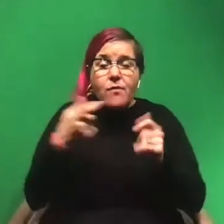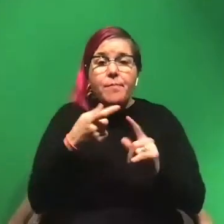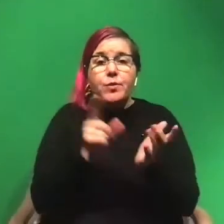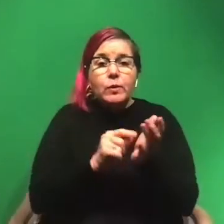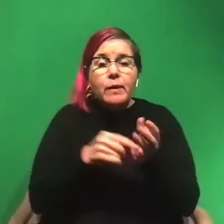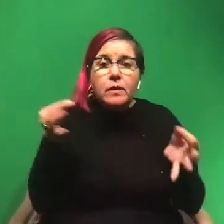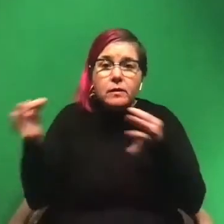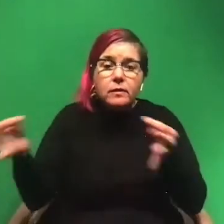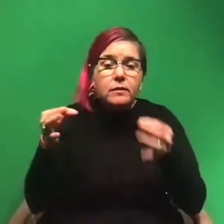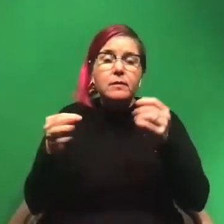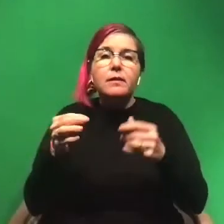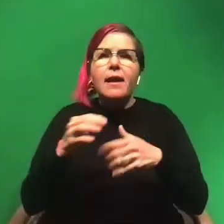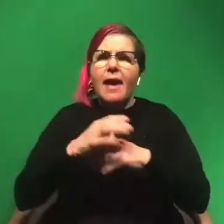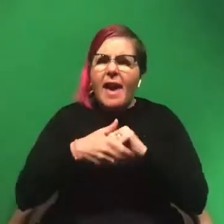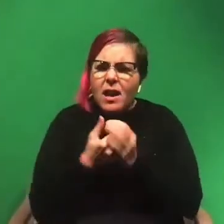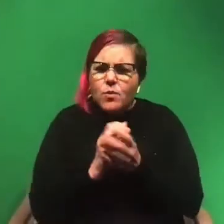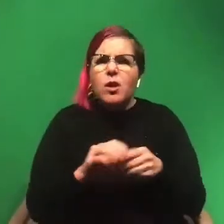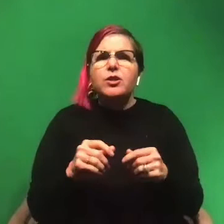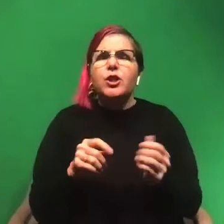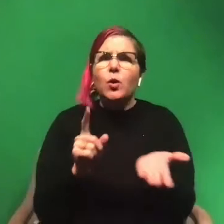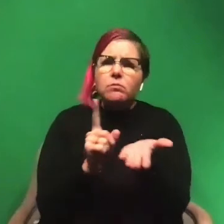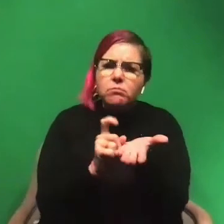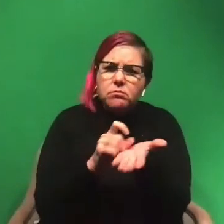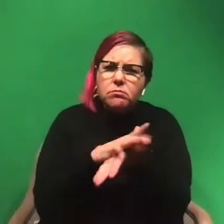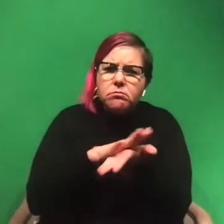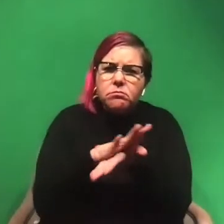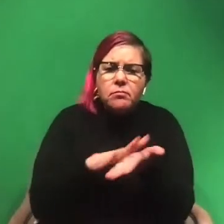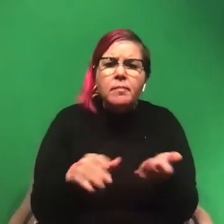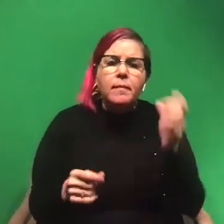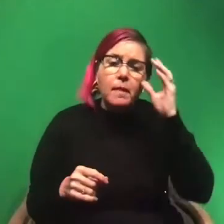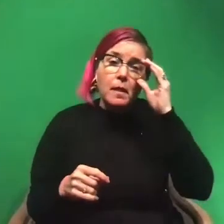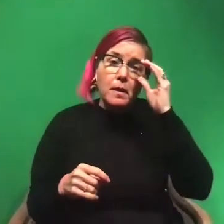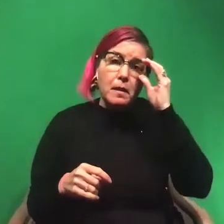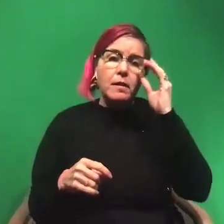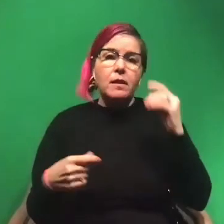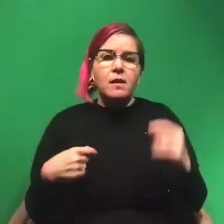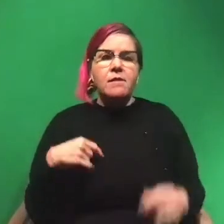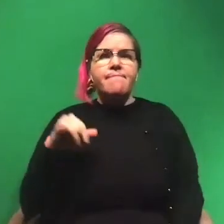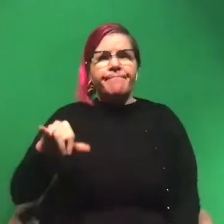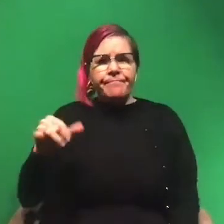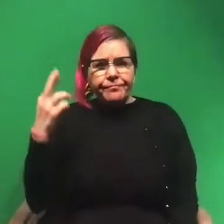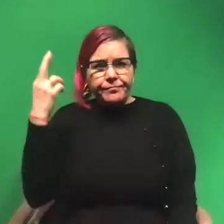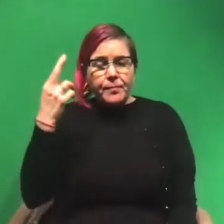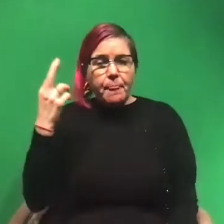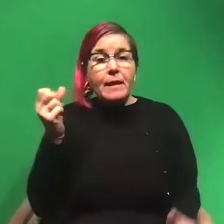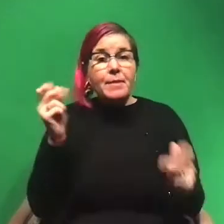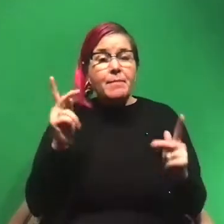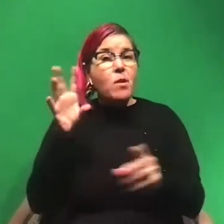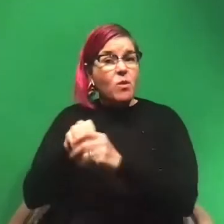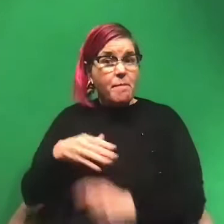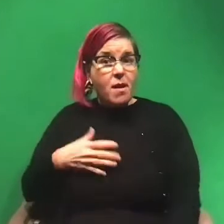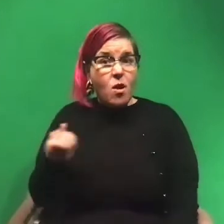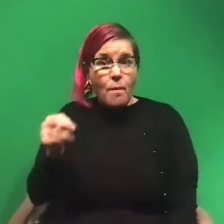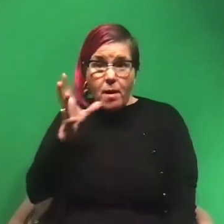example, like hand washing or hand sanitizer, I realized that a lot of people, including my mom, who lives with